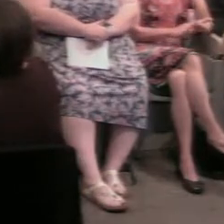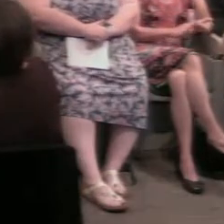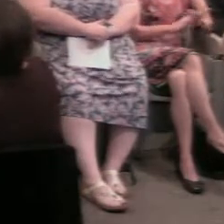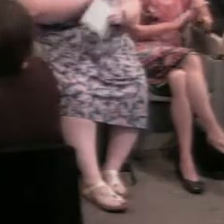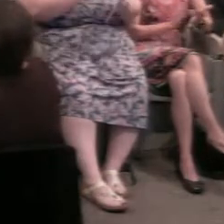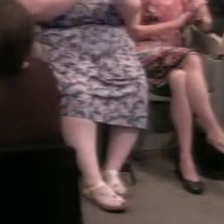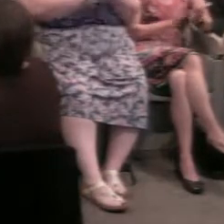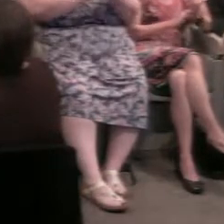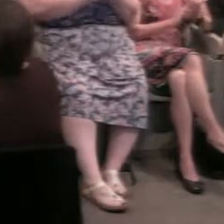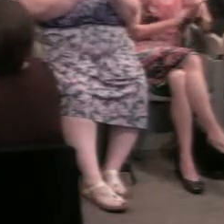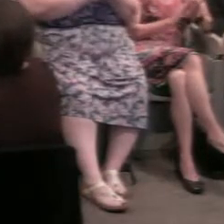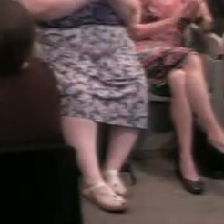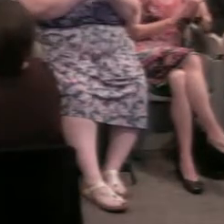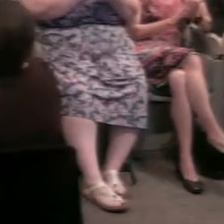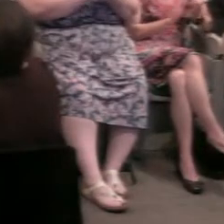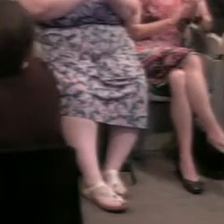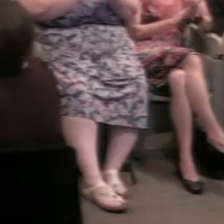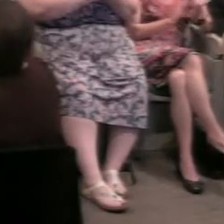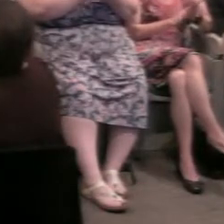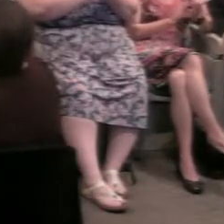Yeah.